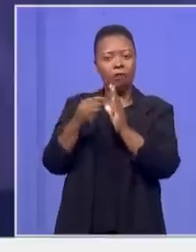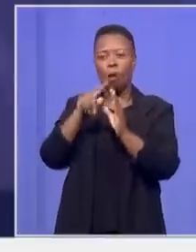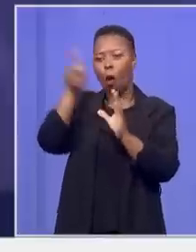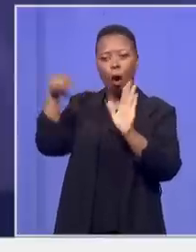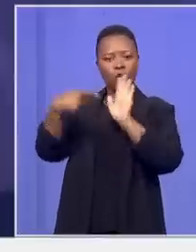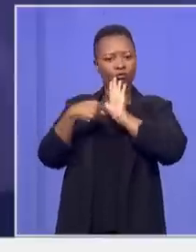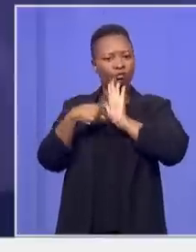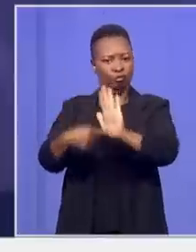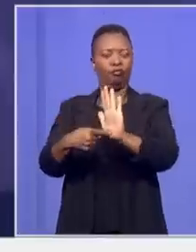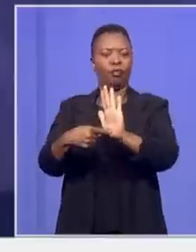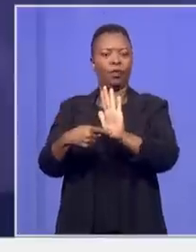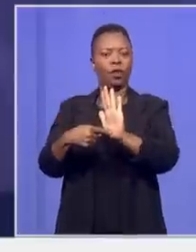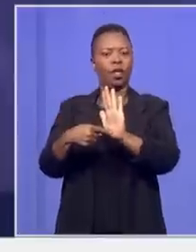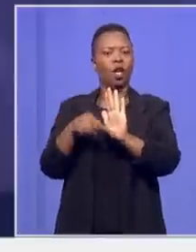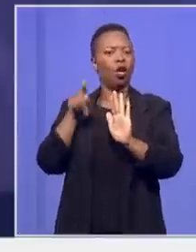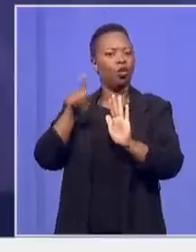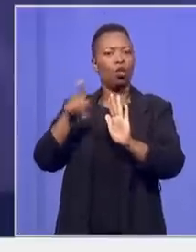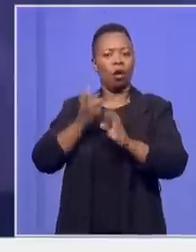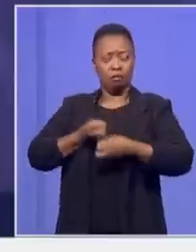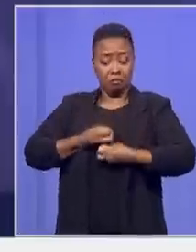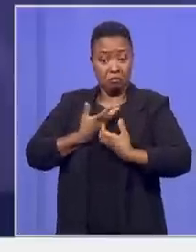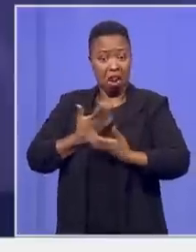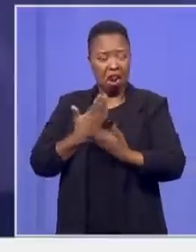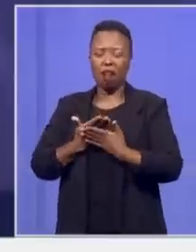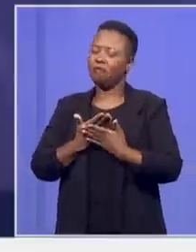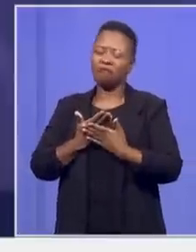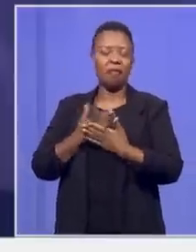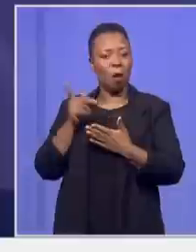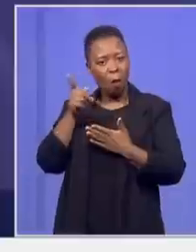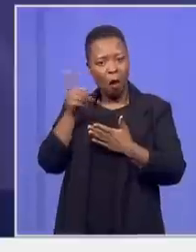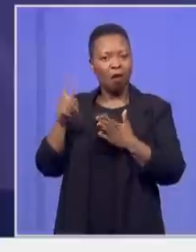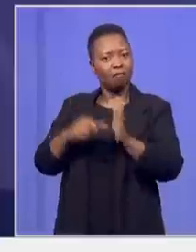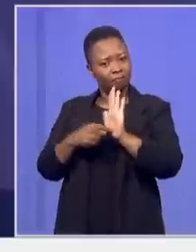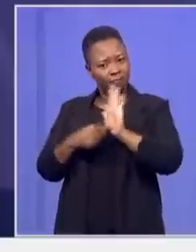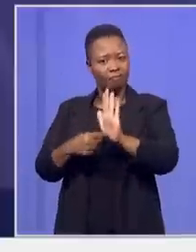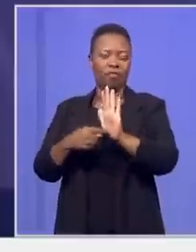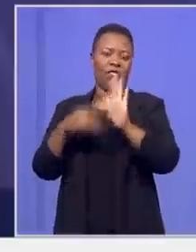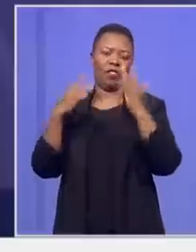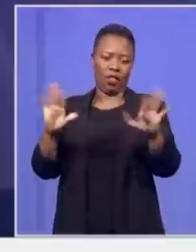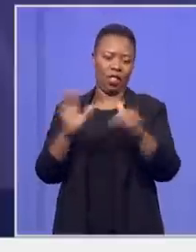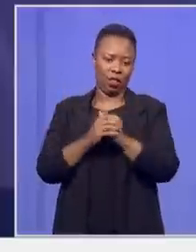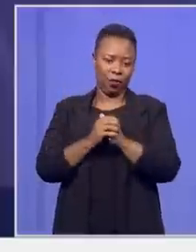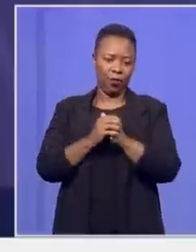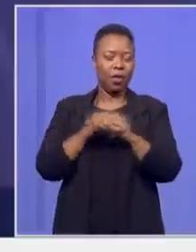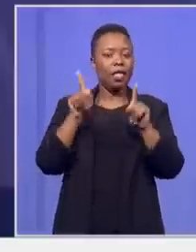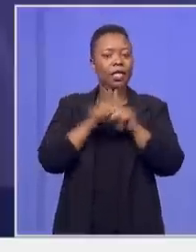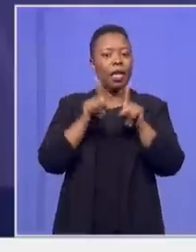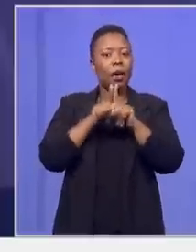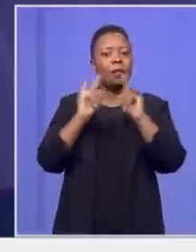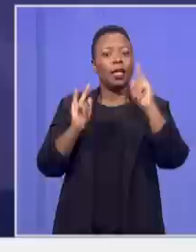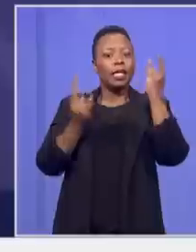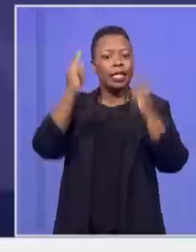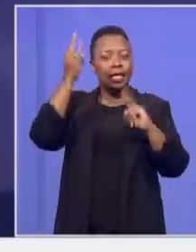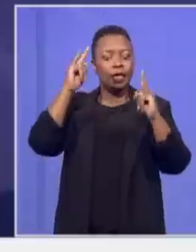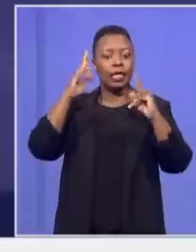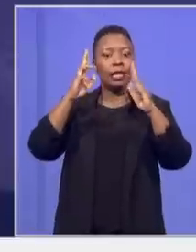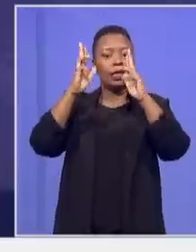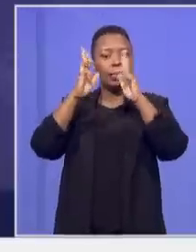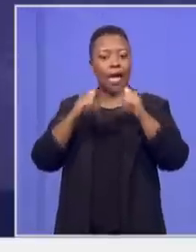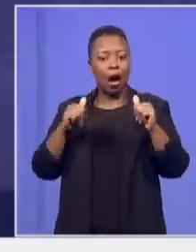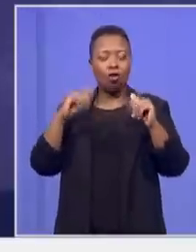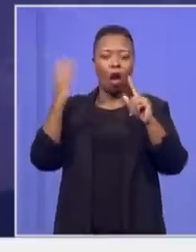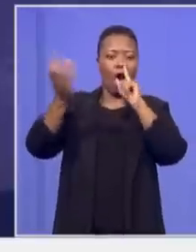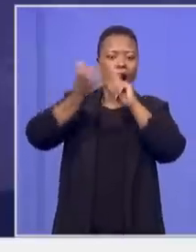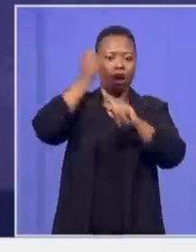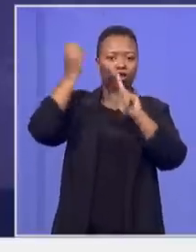words could never begin to say. Every government success achieved in these towns and cities shows the rest of South